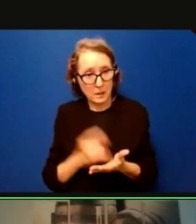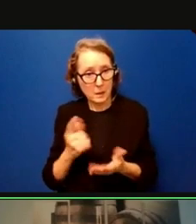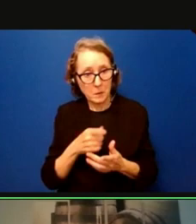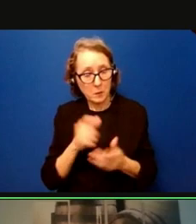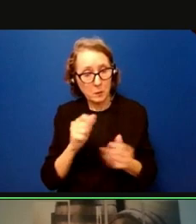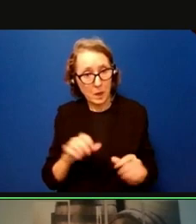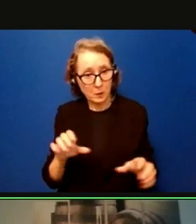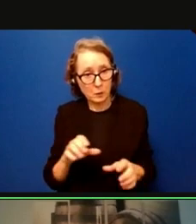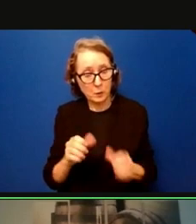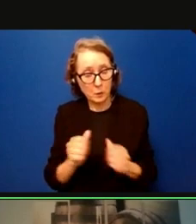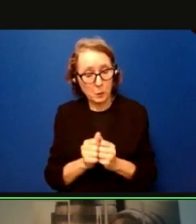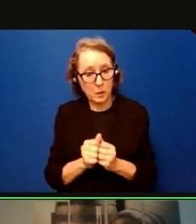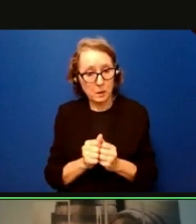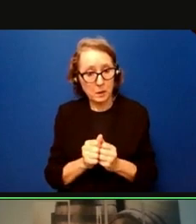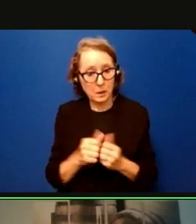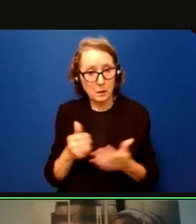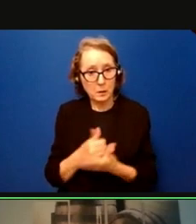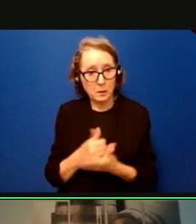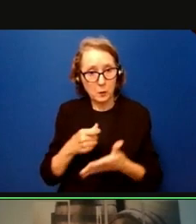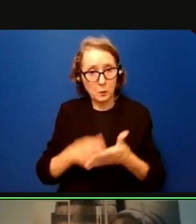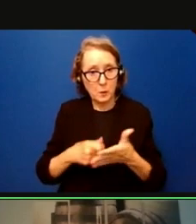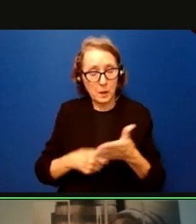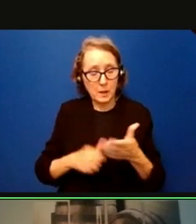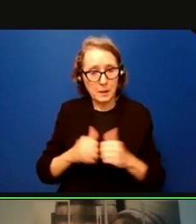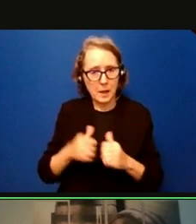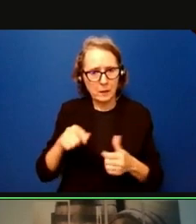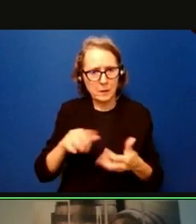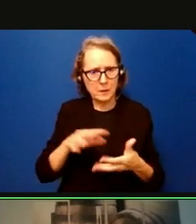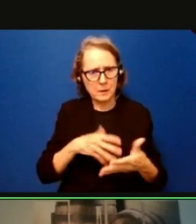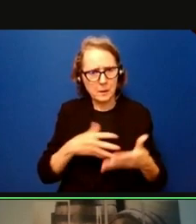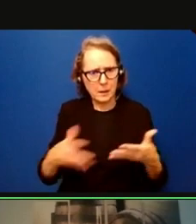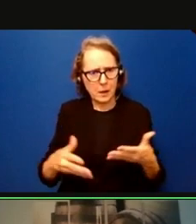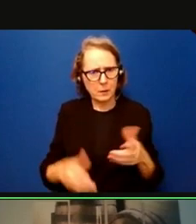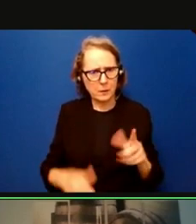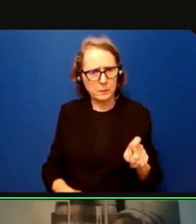do with these new rates and the way this is laid out?